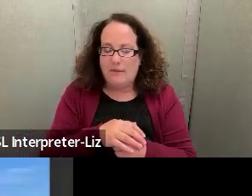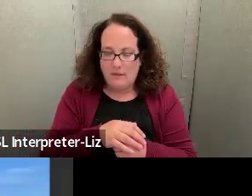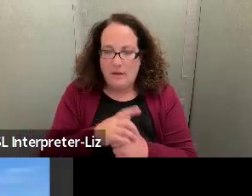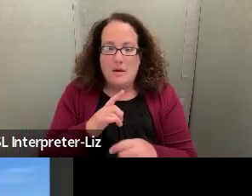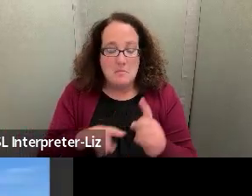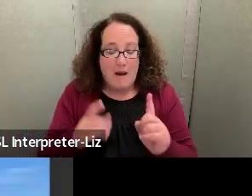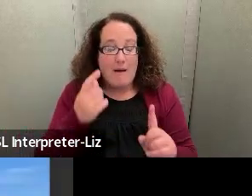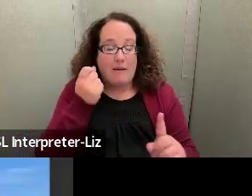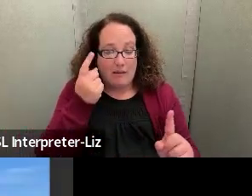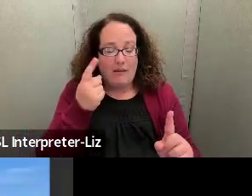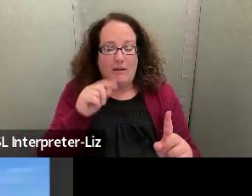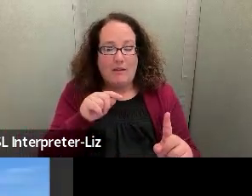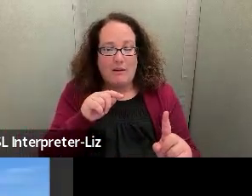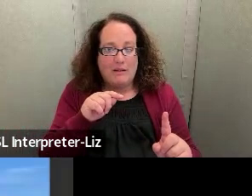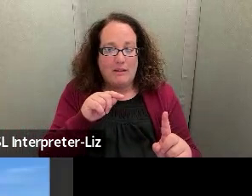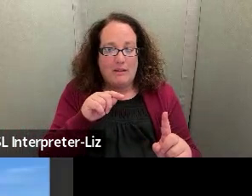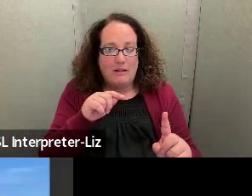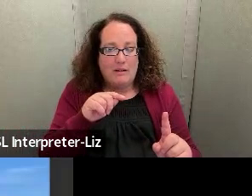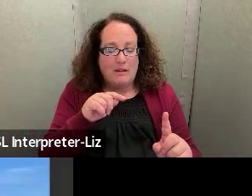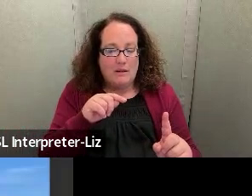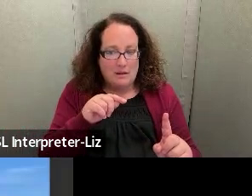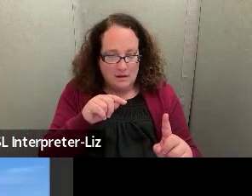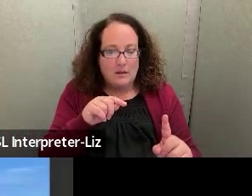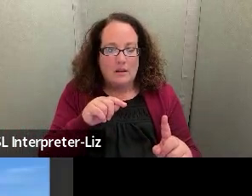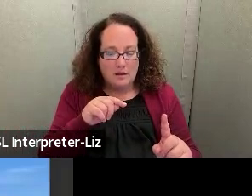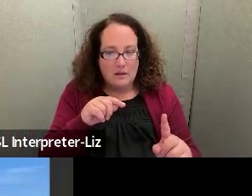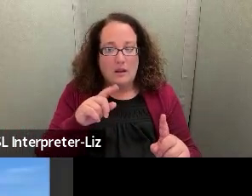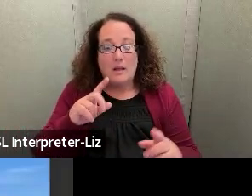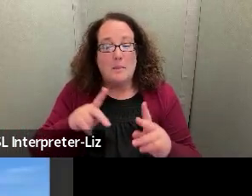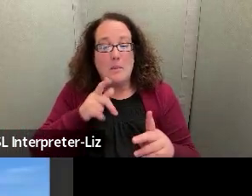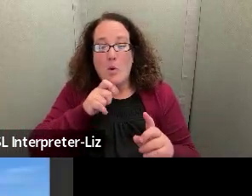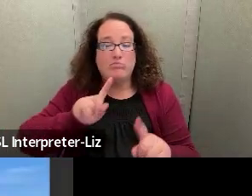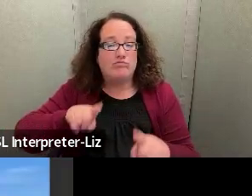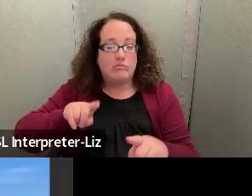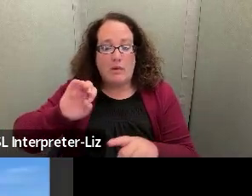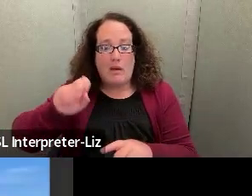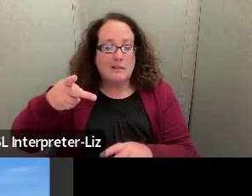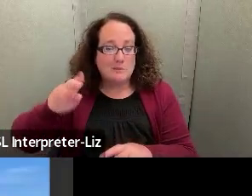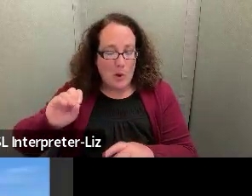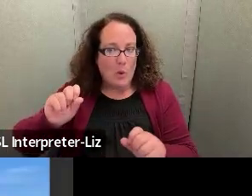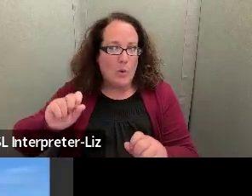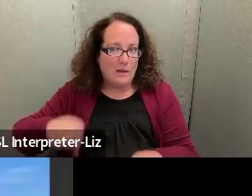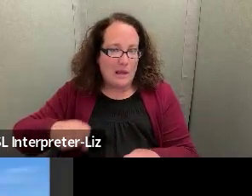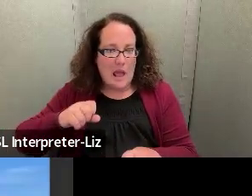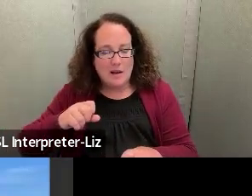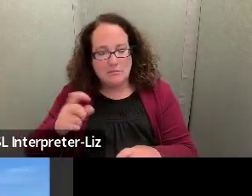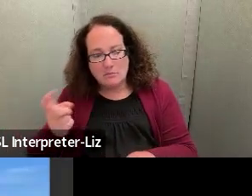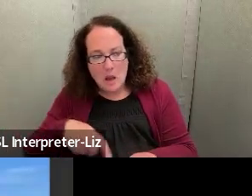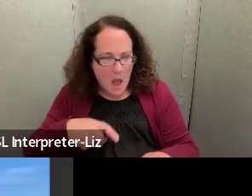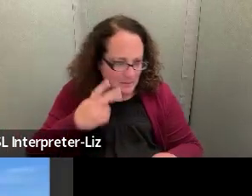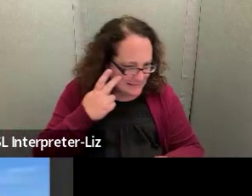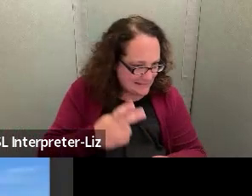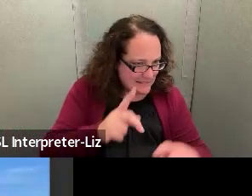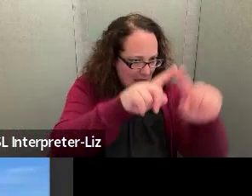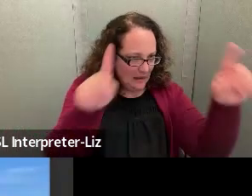the idea is that the attendees of the expo could stop by for a few minutes and glue some braille in, and everyone could